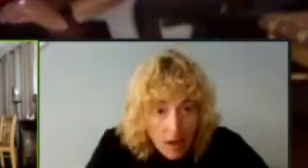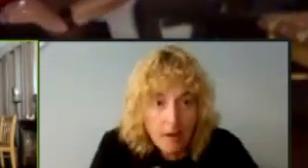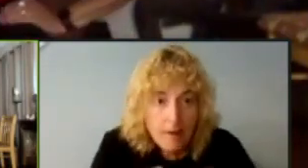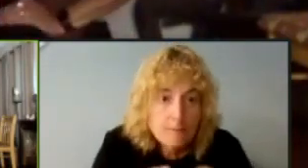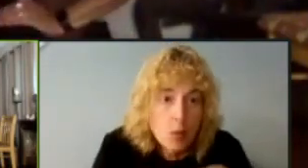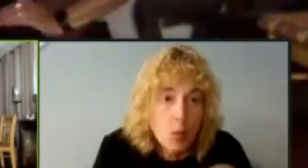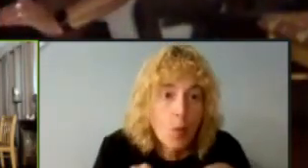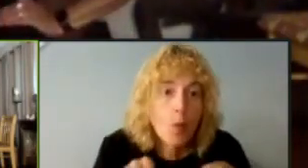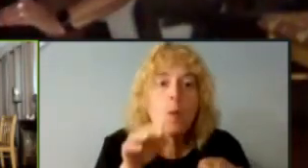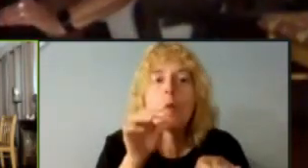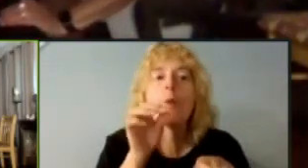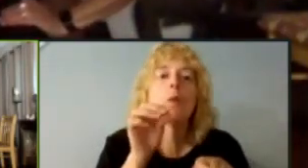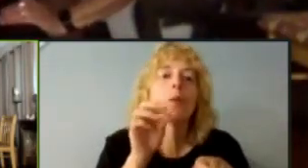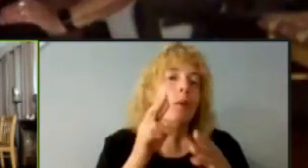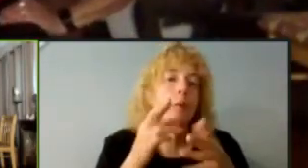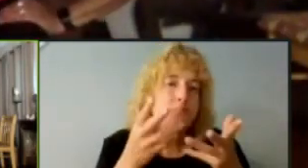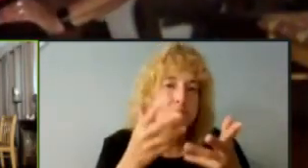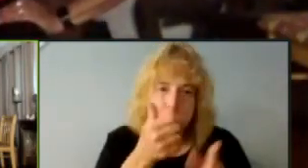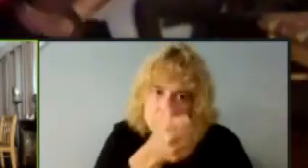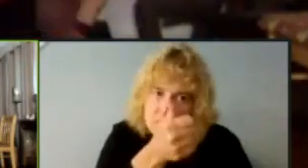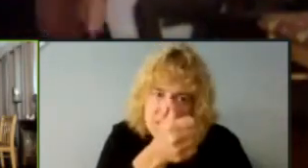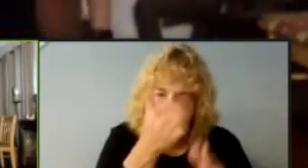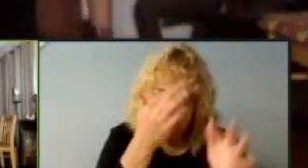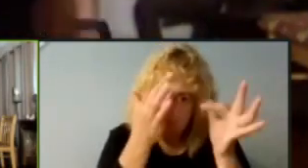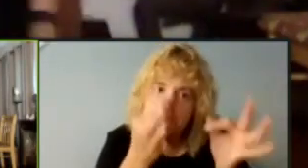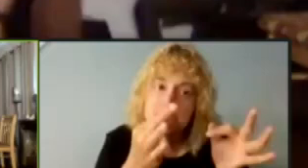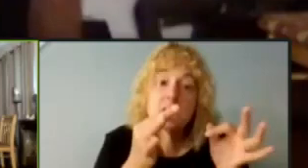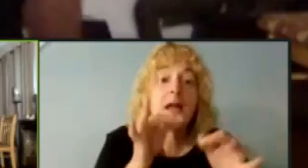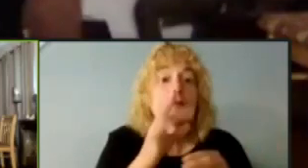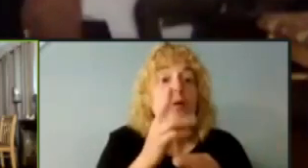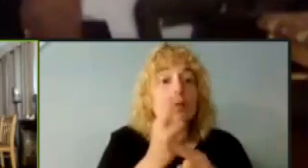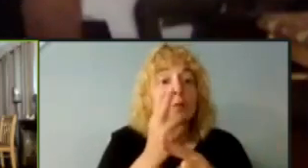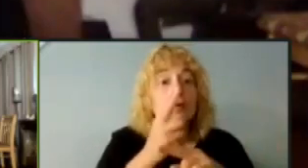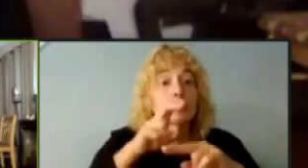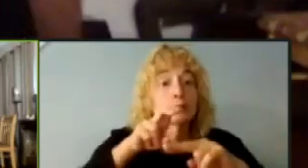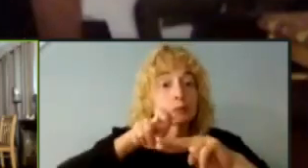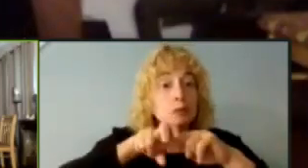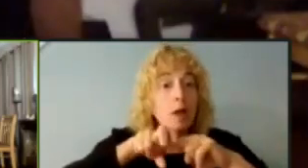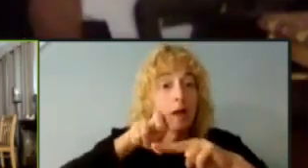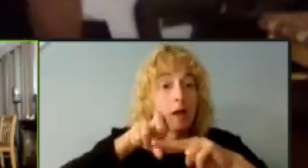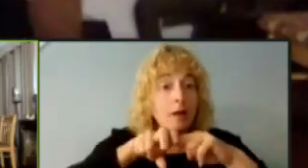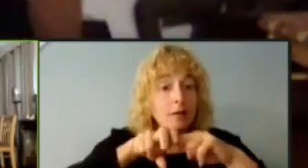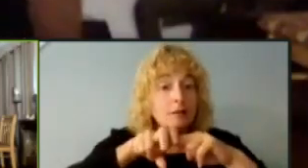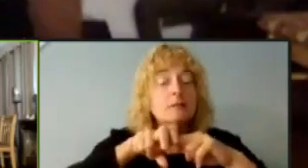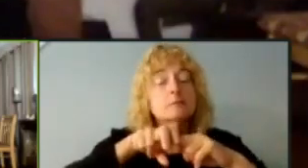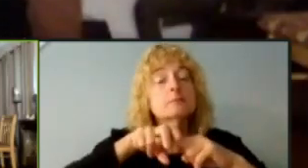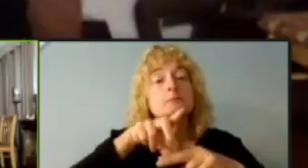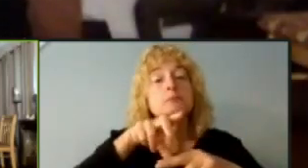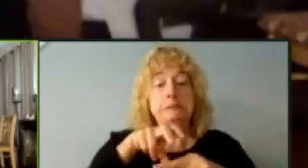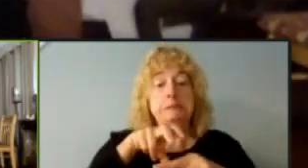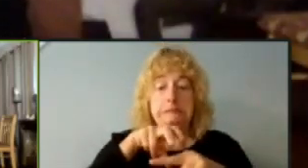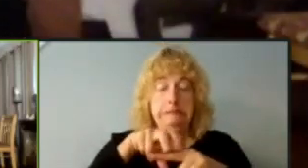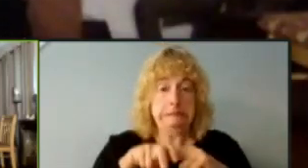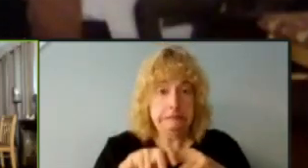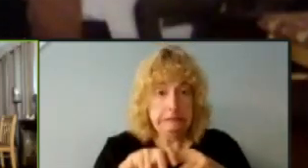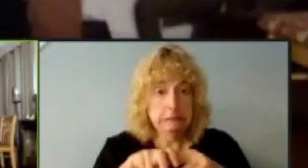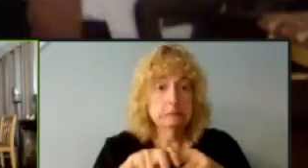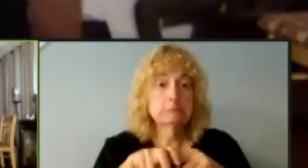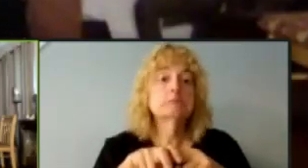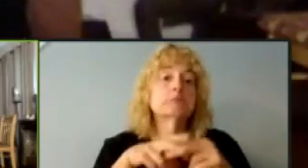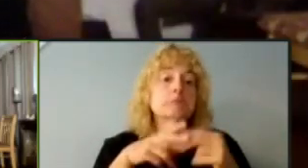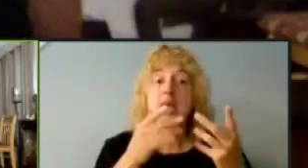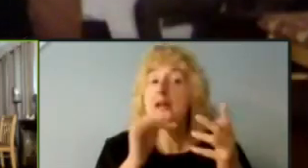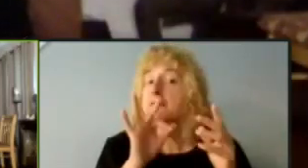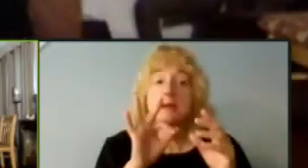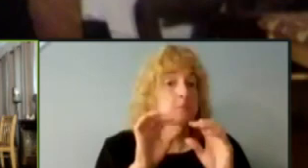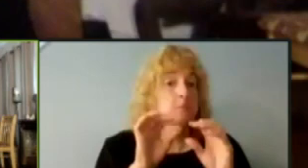right? If you are using a chair, there you are sitting in it. If you're not using a chair,